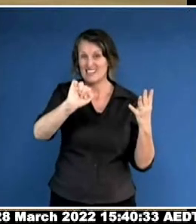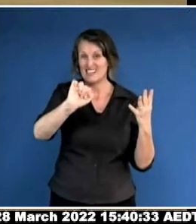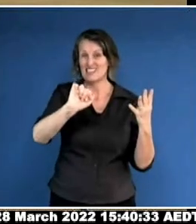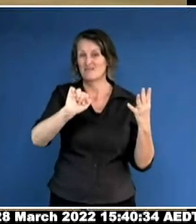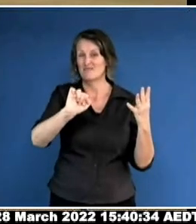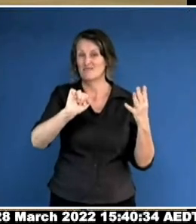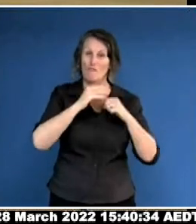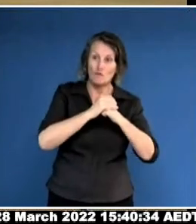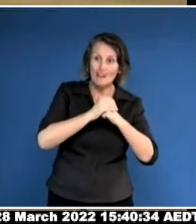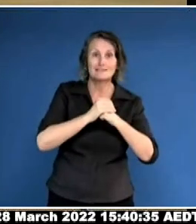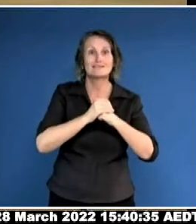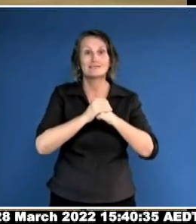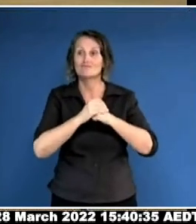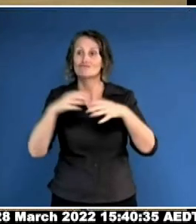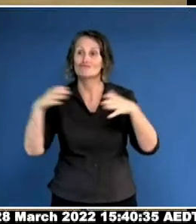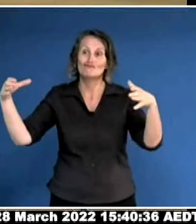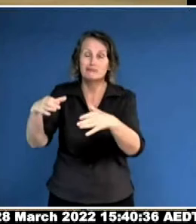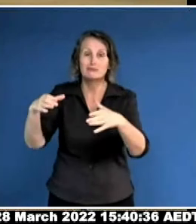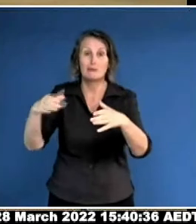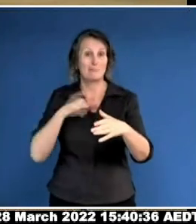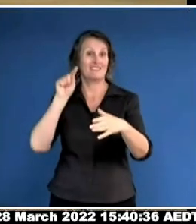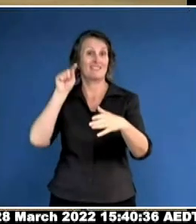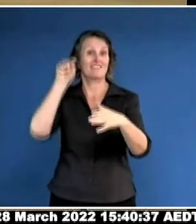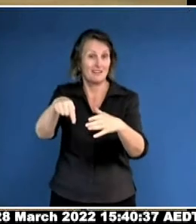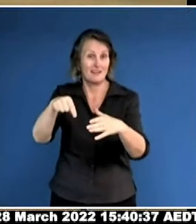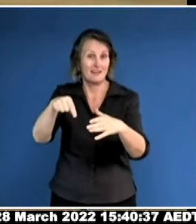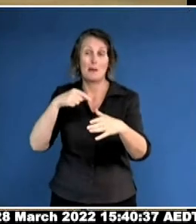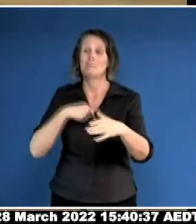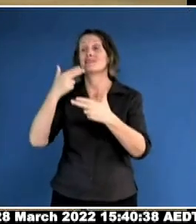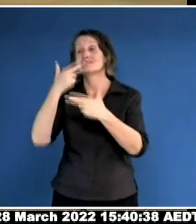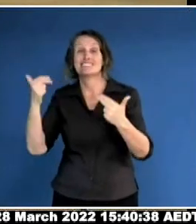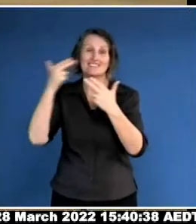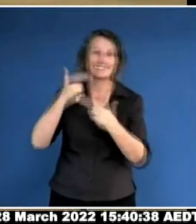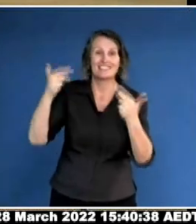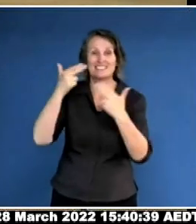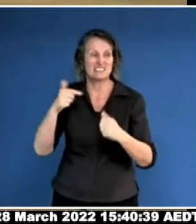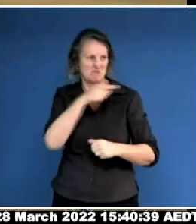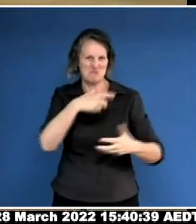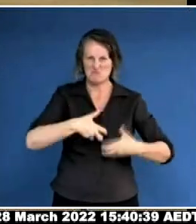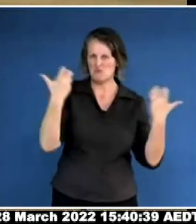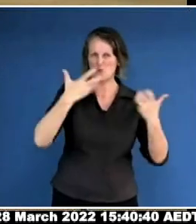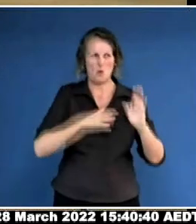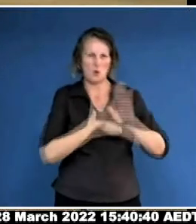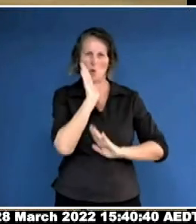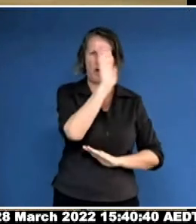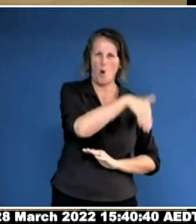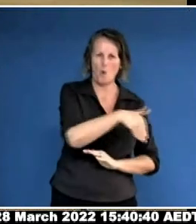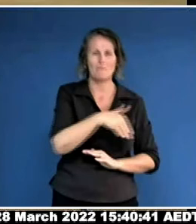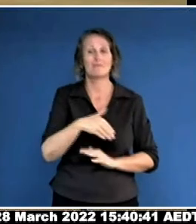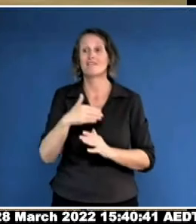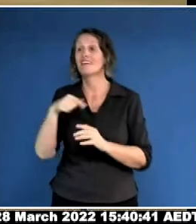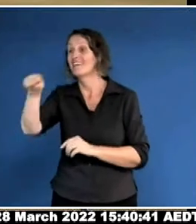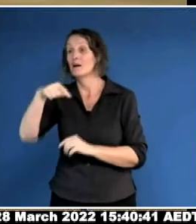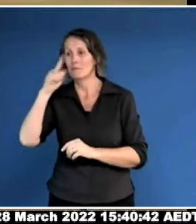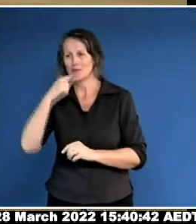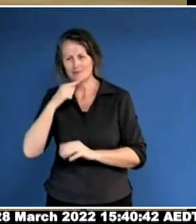playing instruments and I started singing, making up some lyrics. Person 4 got very angry and wanted to go home. The other guest told me to